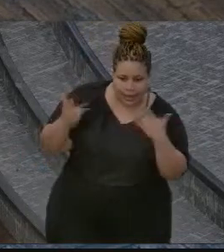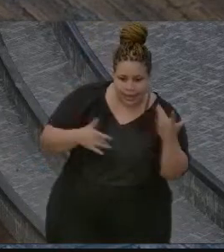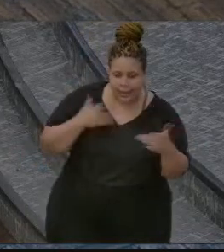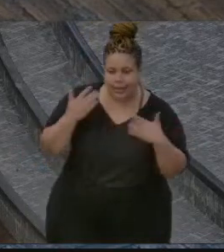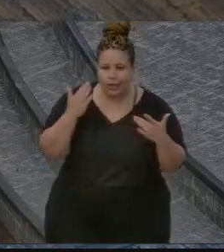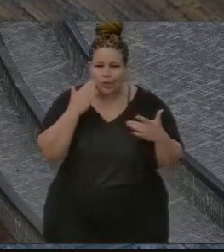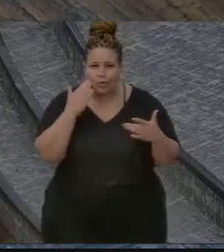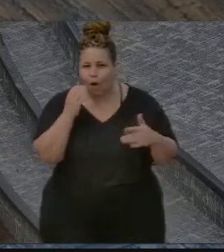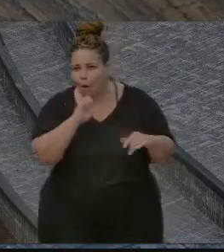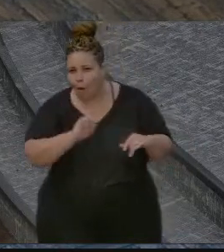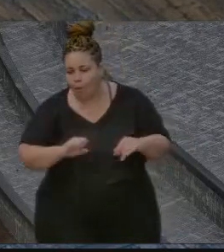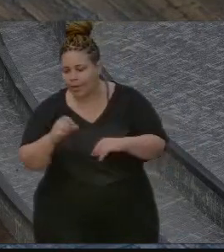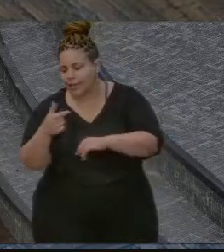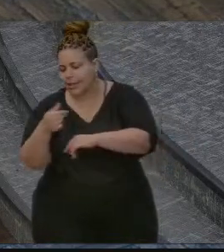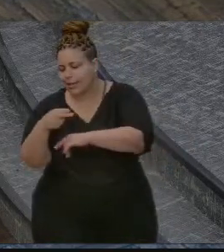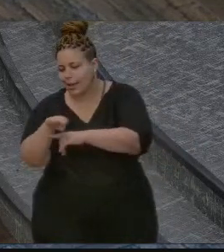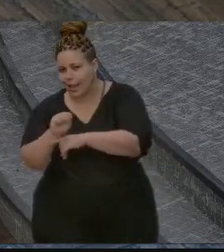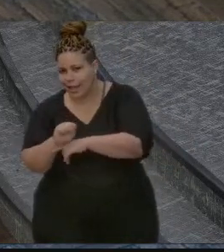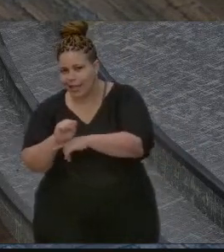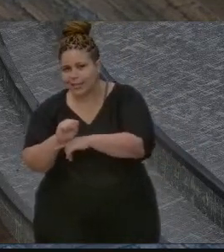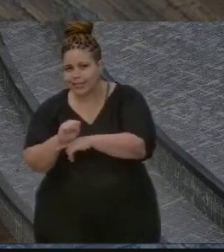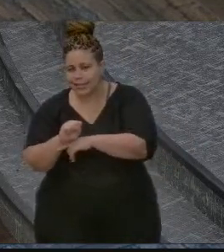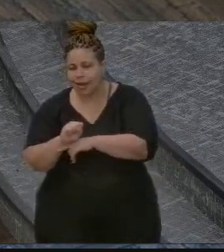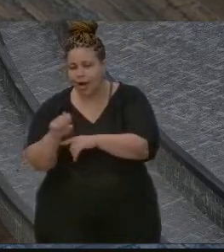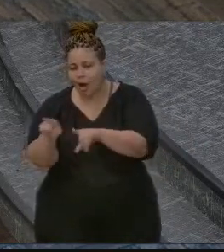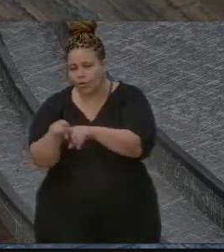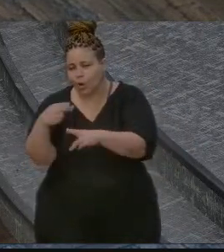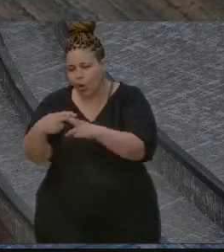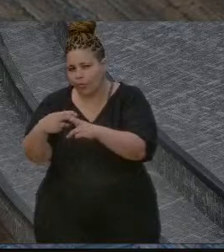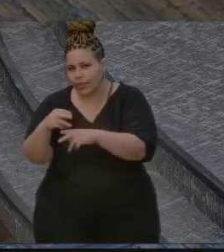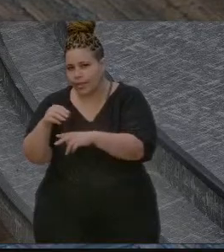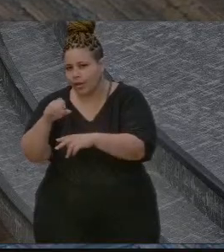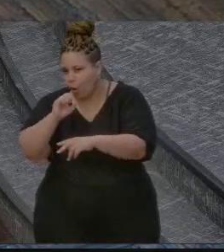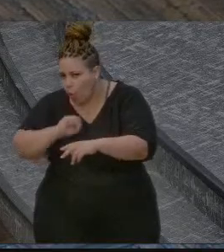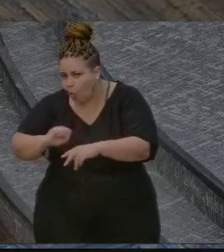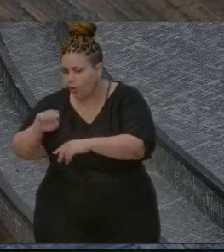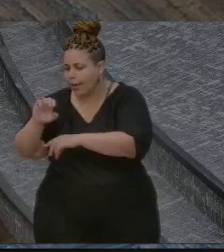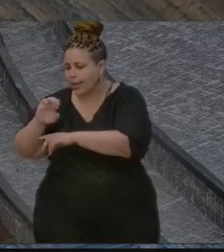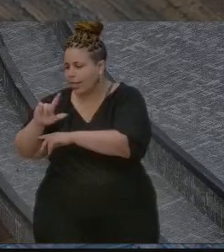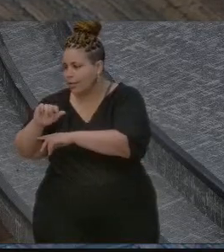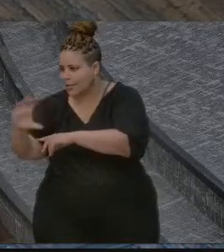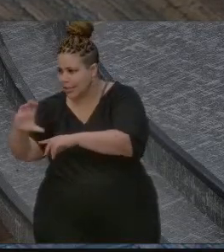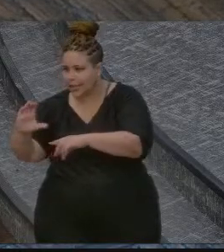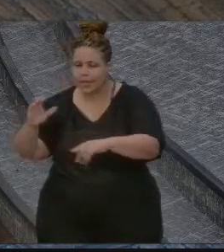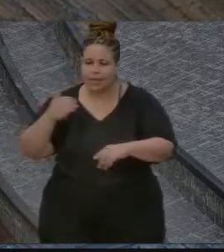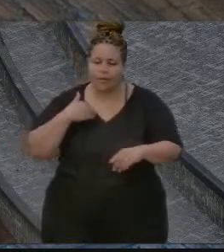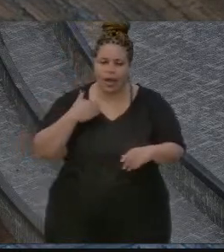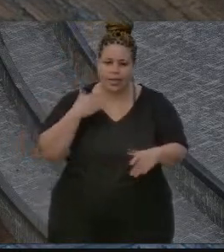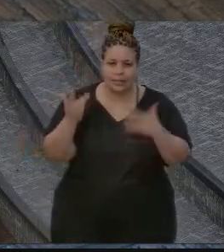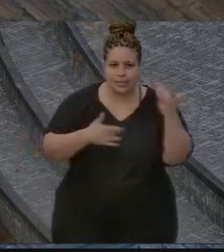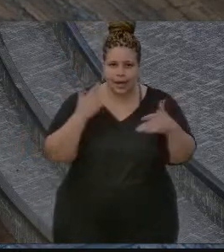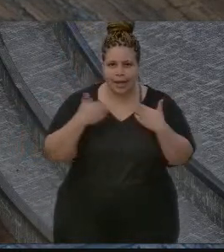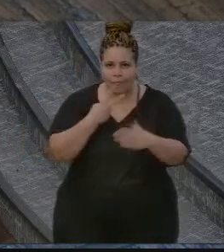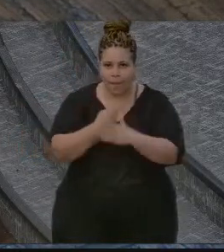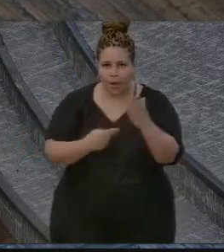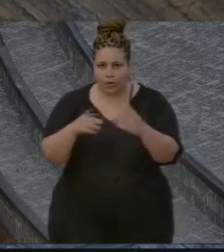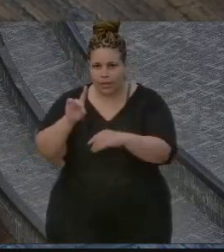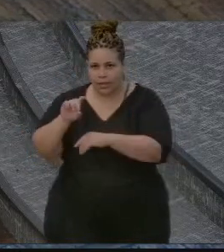Gaines / ELC East. So we're very excited to have both H.T. Edwards ELC and the ELC East